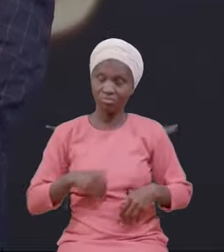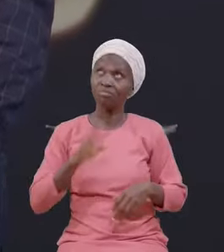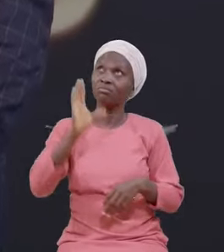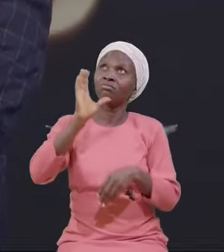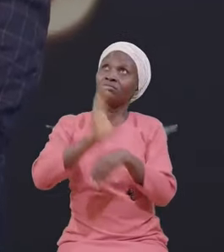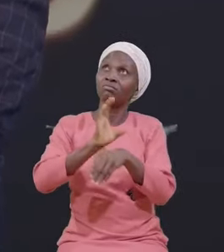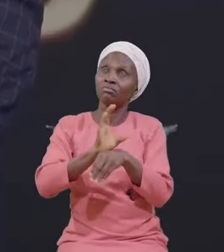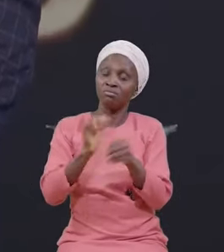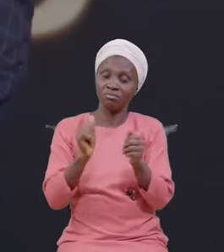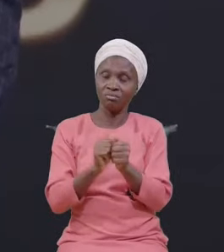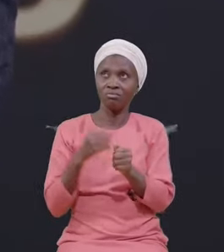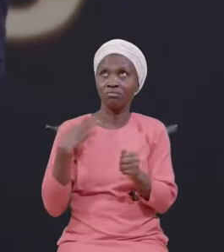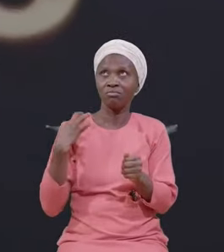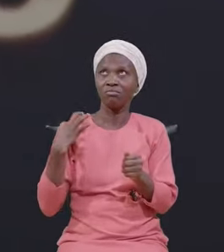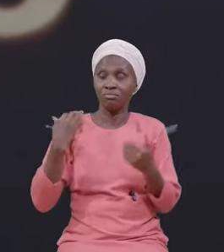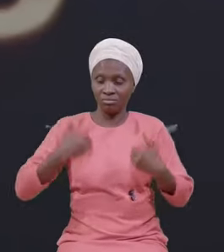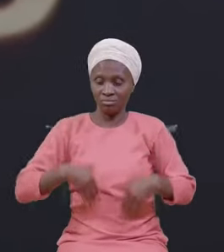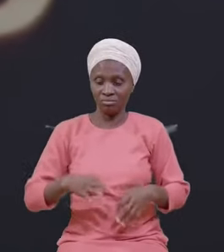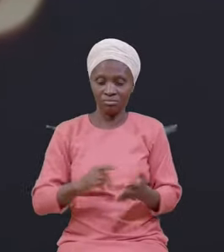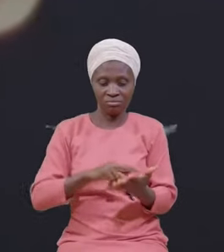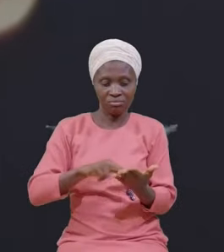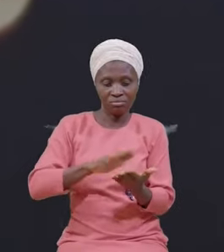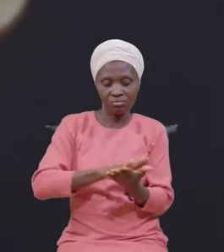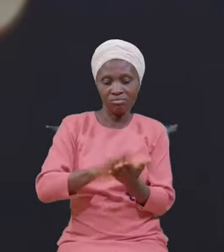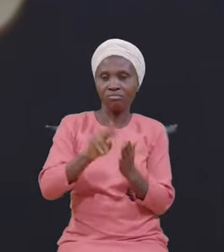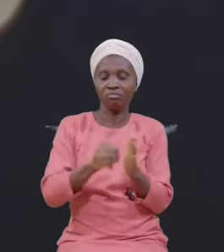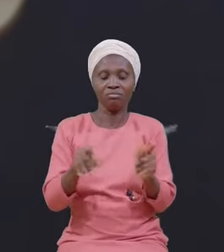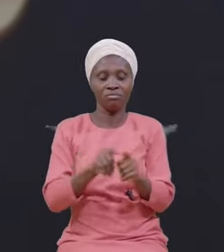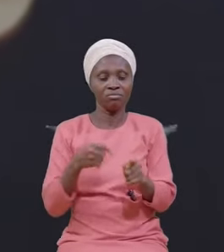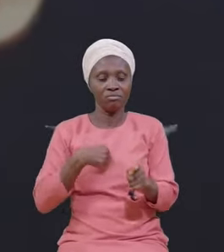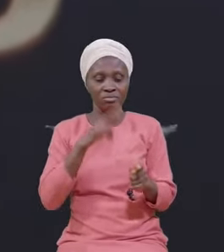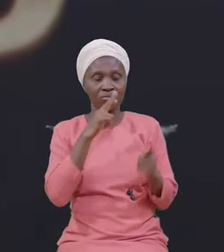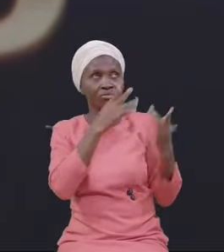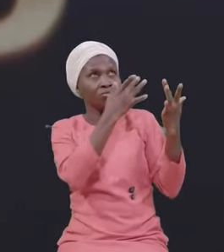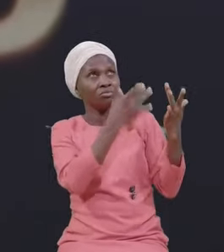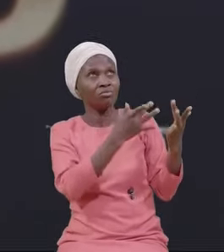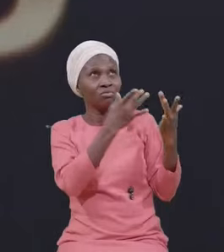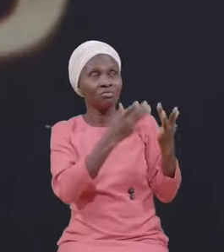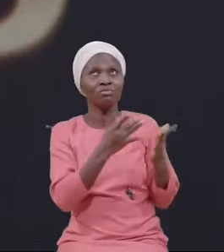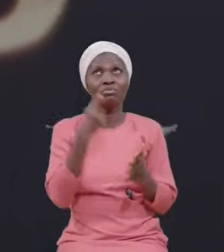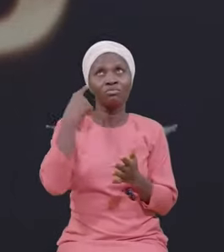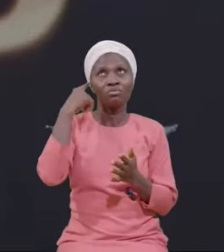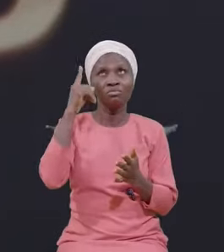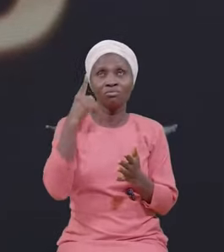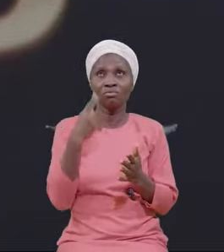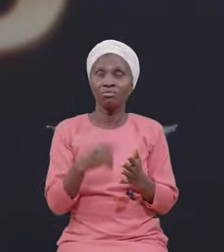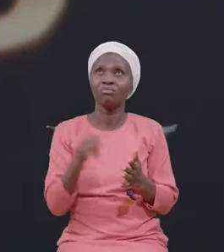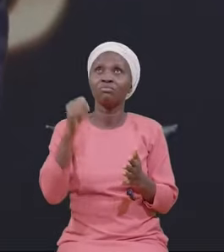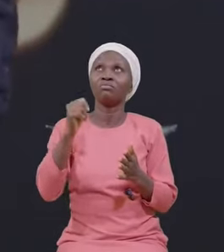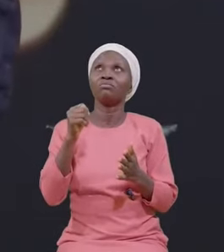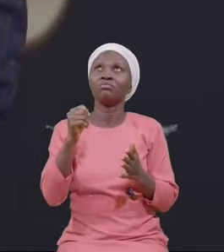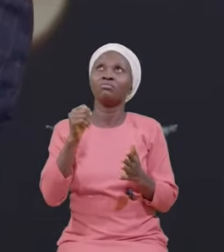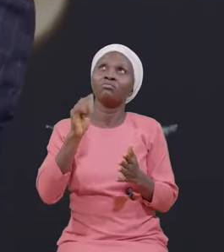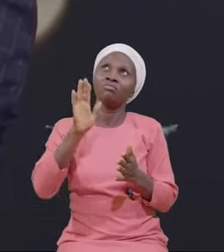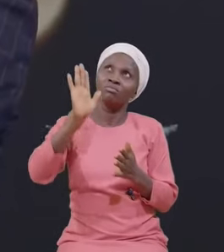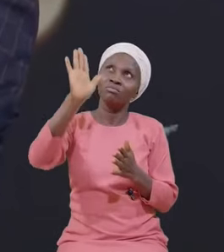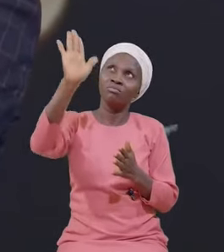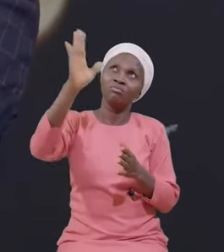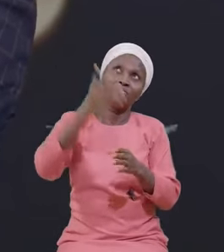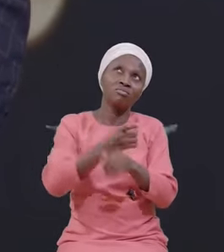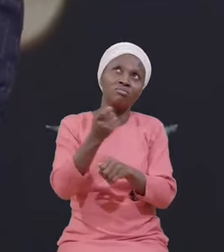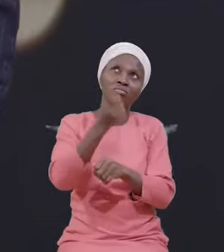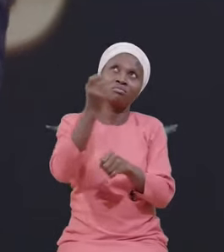triumphant return in the mighty name of Jesus uh help us to say no to the